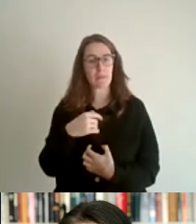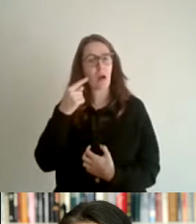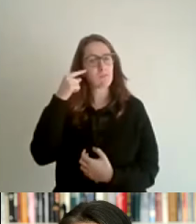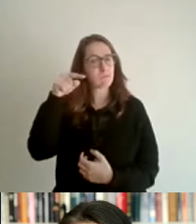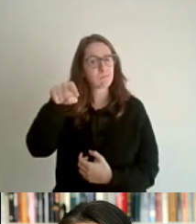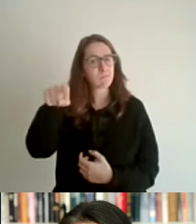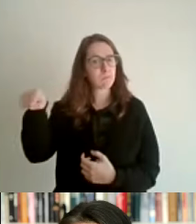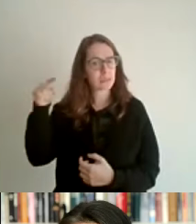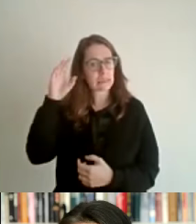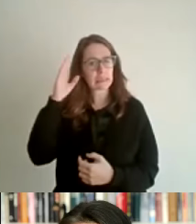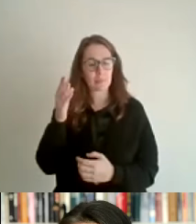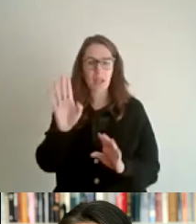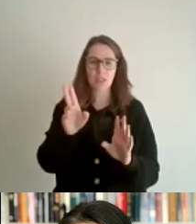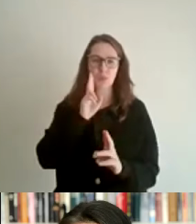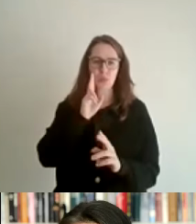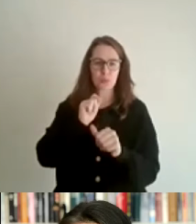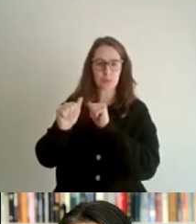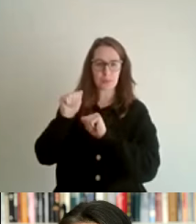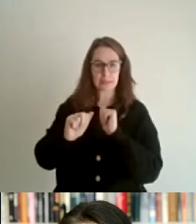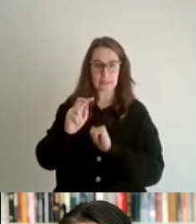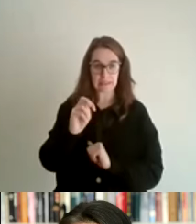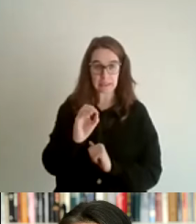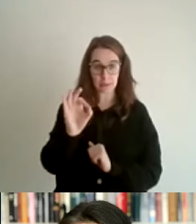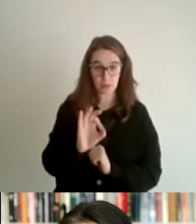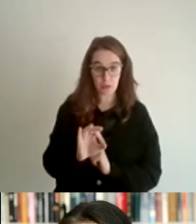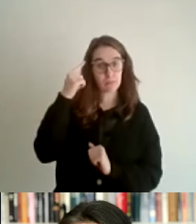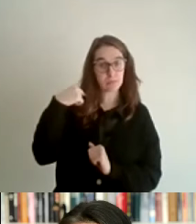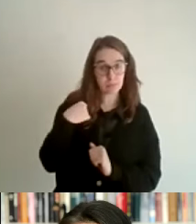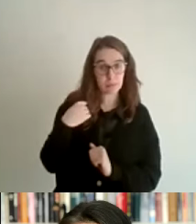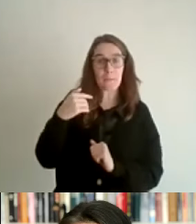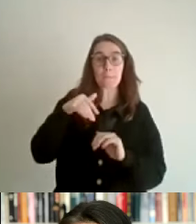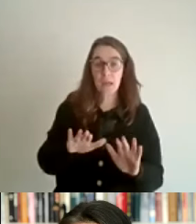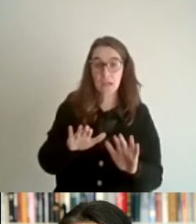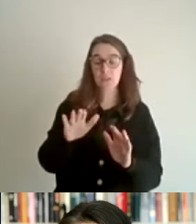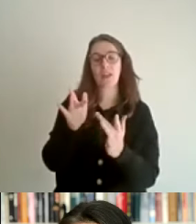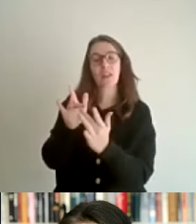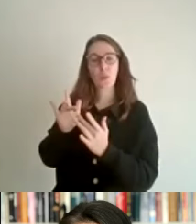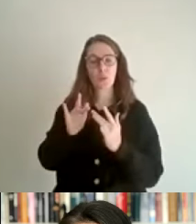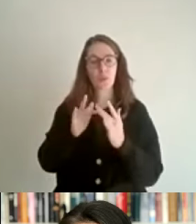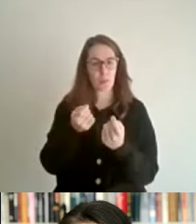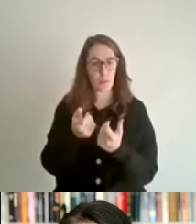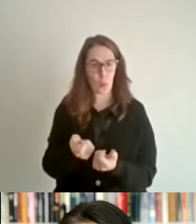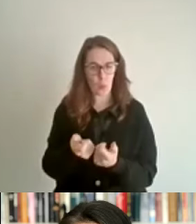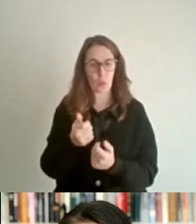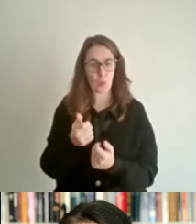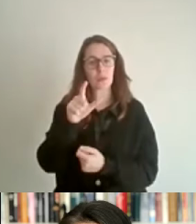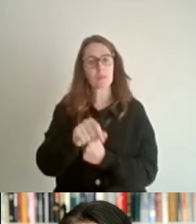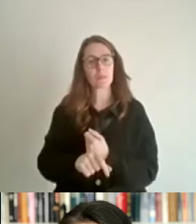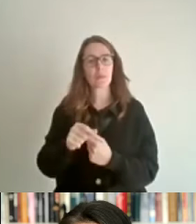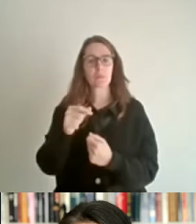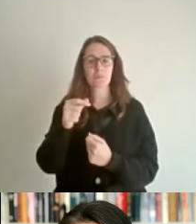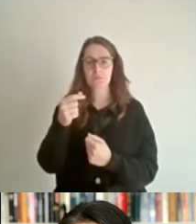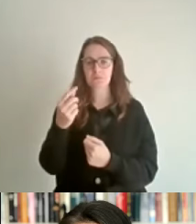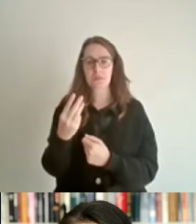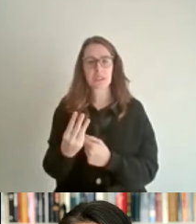So almost 30% are actually aware but they're not very familiar with them. And 3% of our audience today is